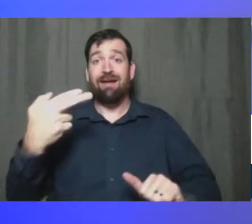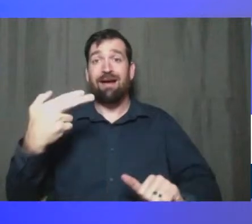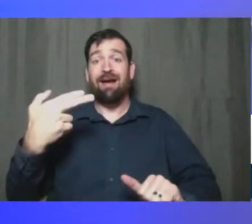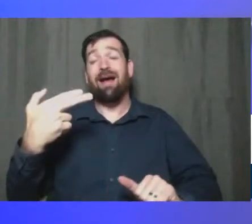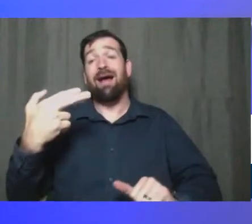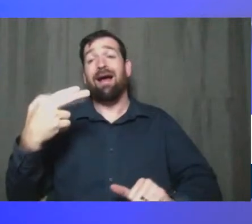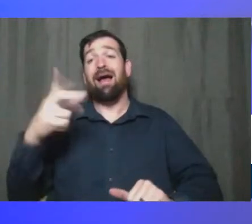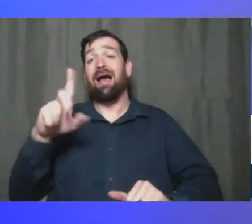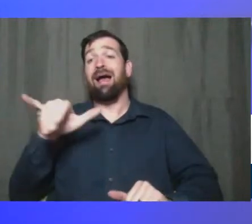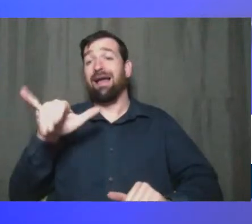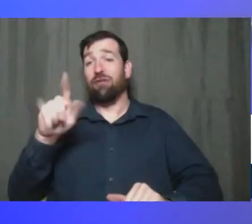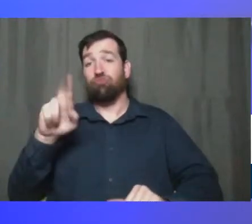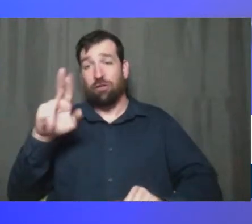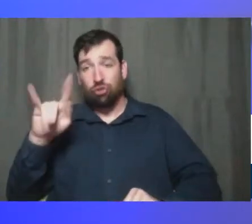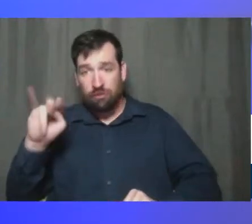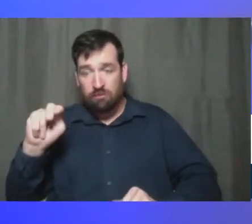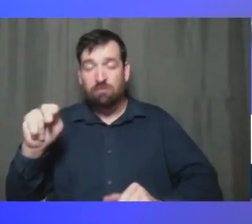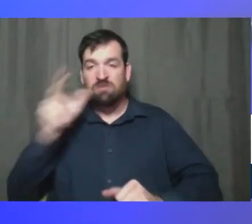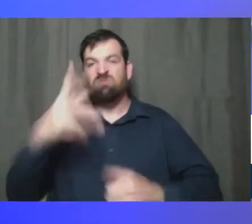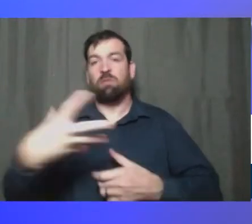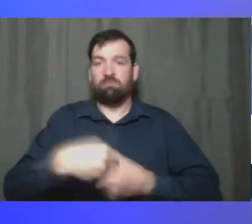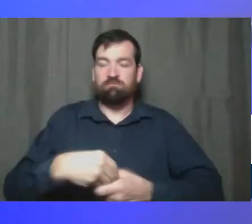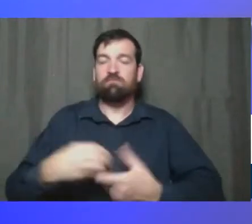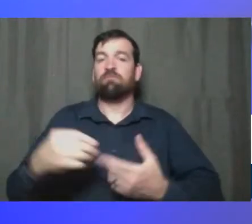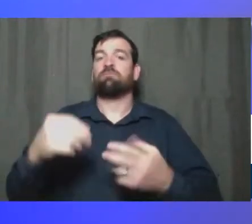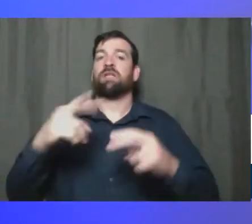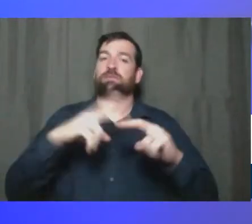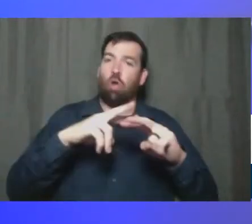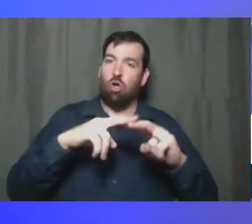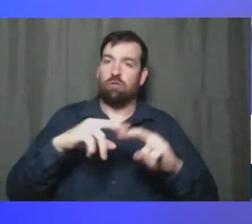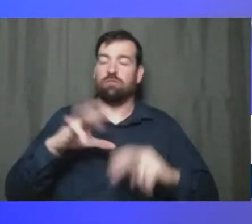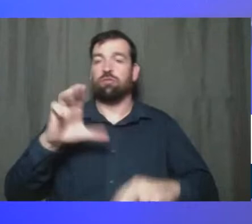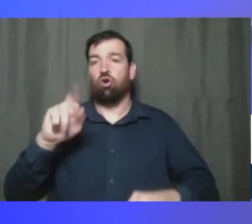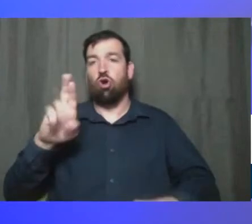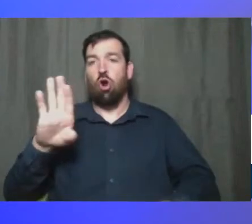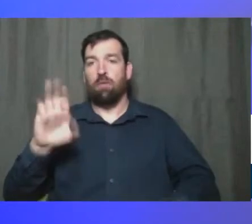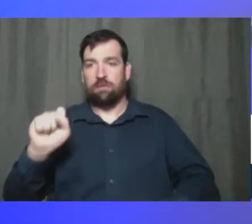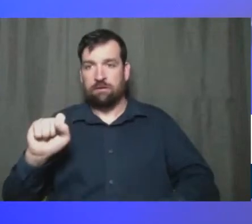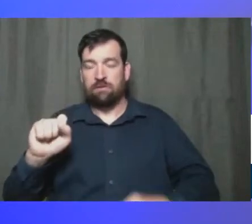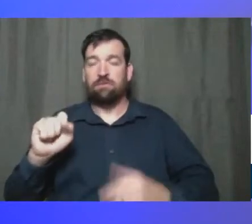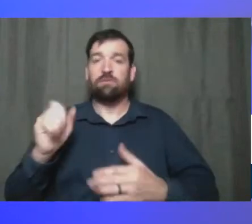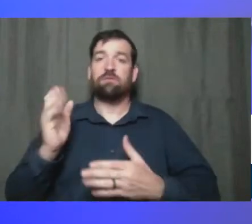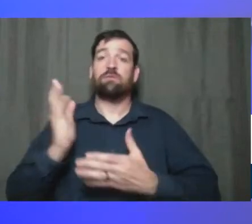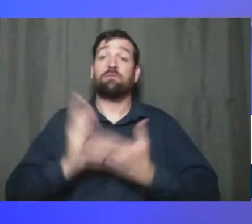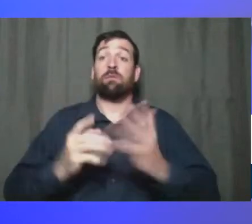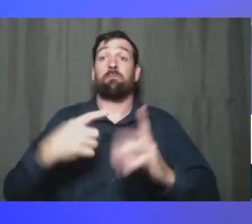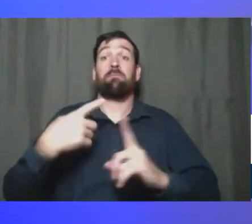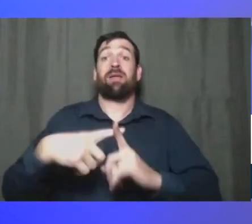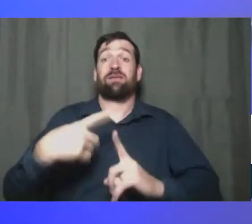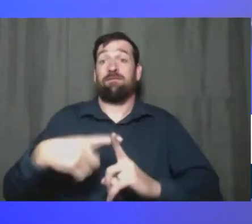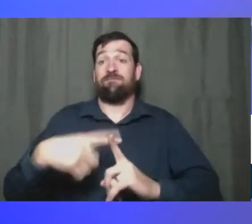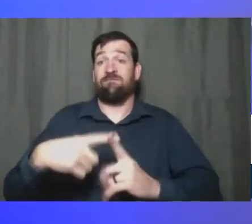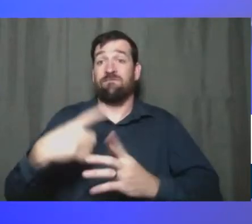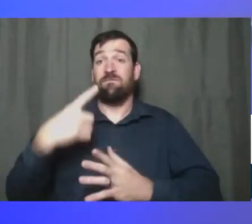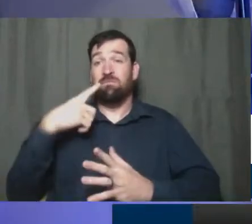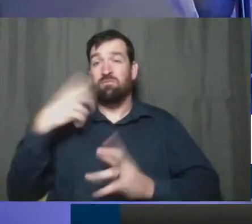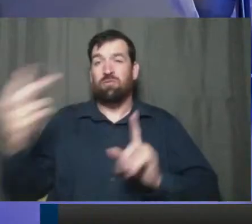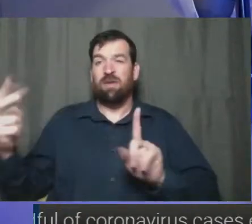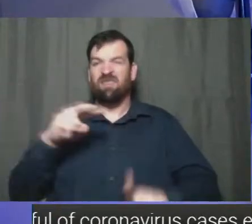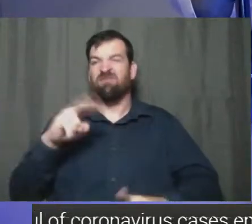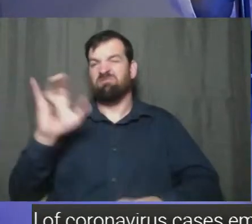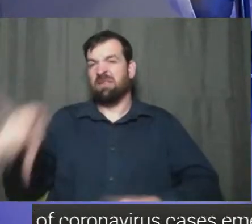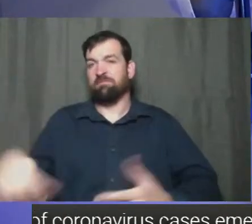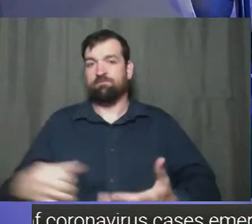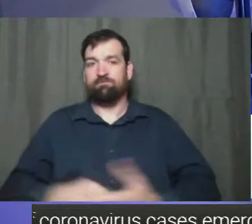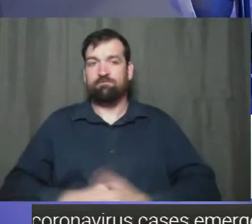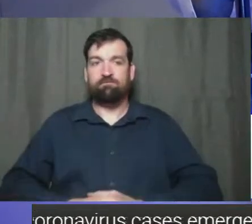and there are carbohydrates and a small amount of salt. So looking at that just from a positive perspective, those would be some of the benefits there. Okay, so with the good